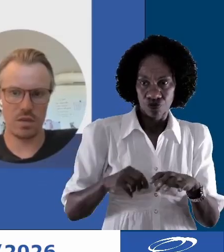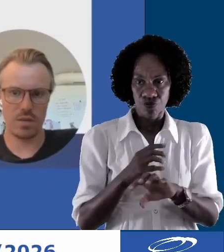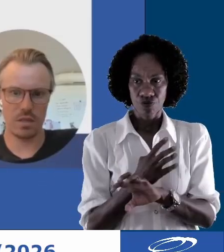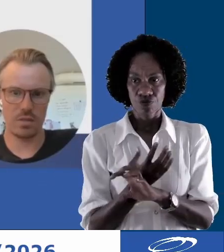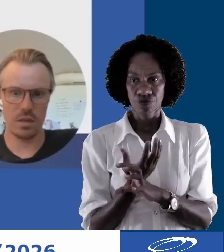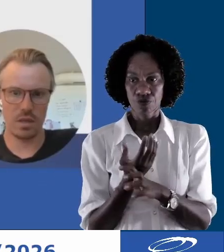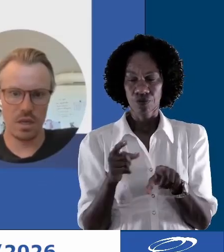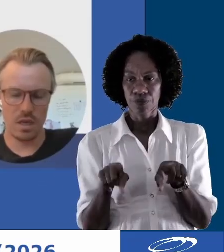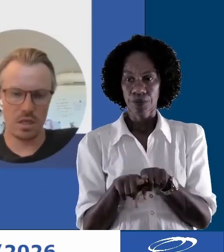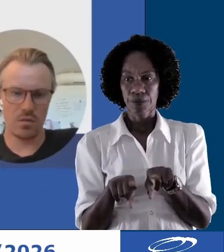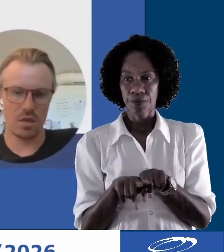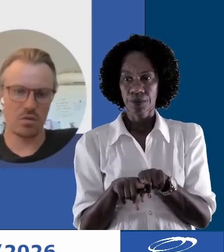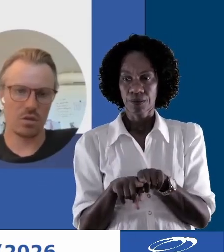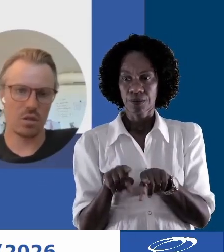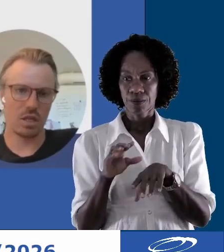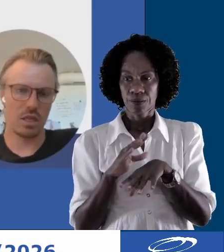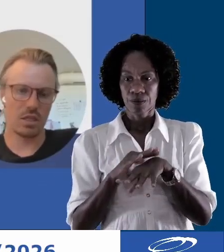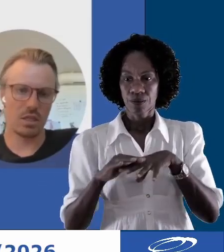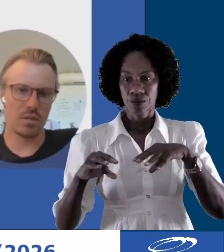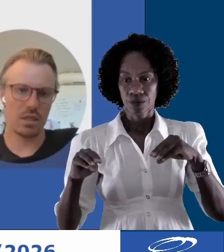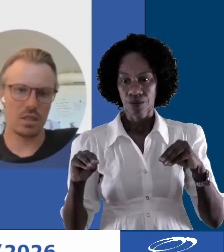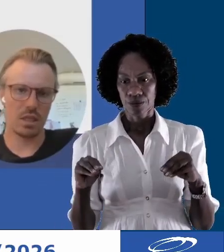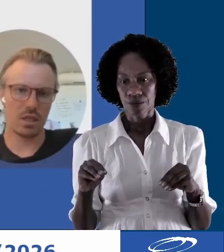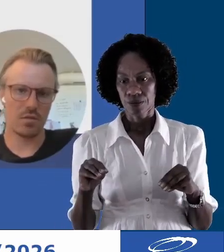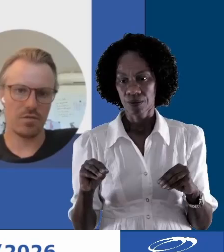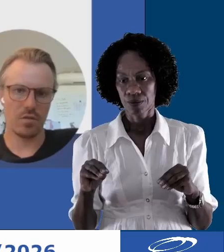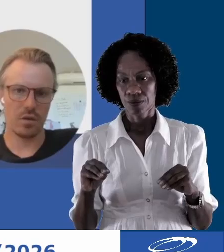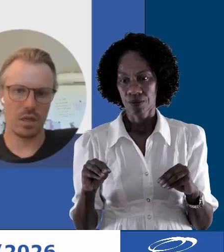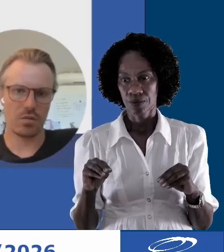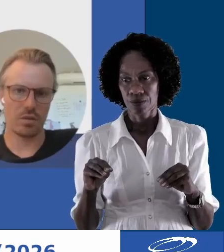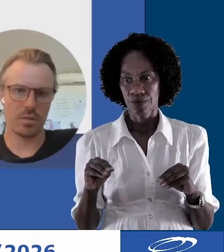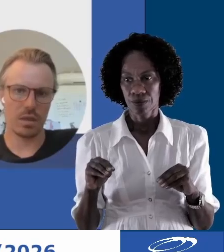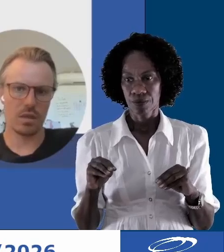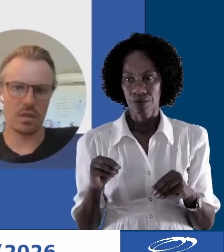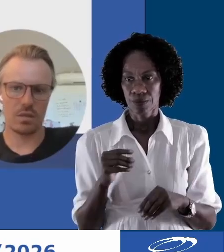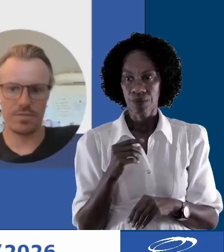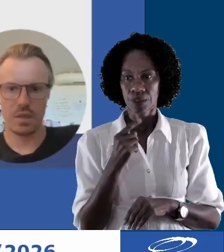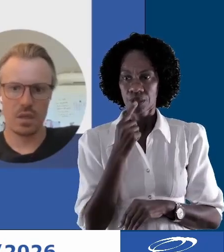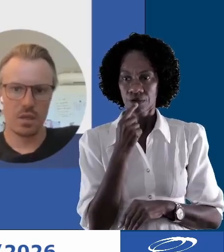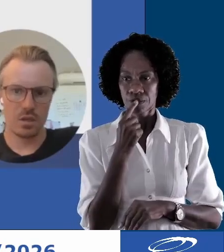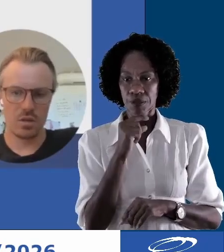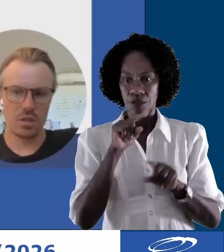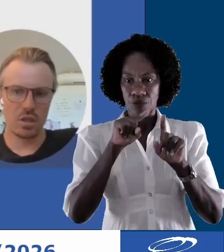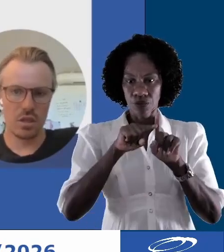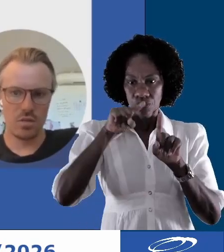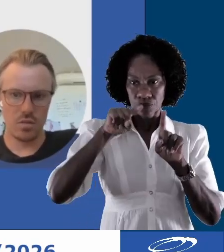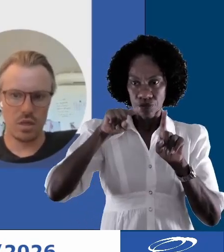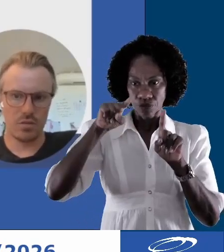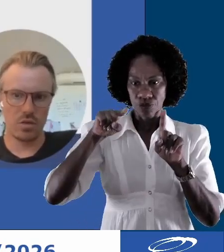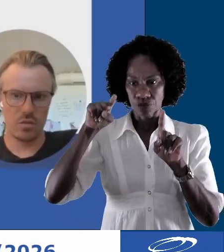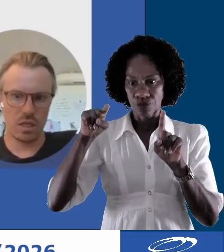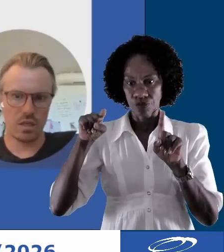and plasma. And the red horizontal line is the MIC target of 4 micrograms per milliliters. So in this study, we